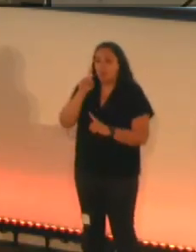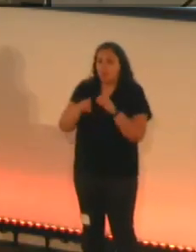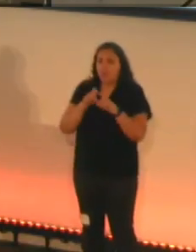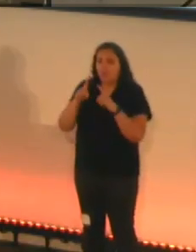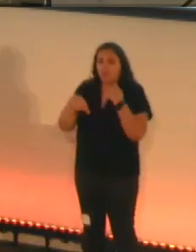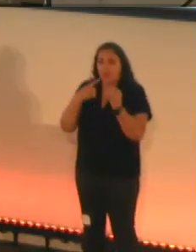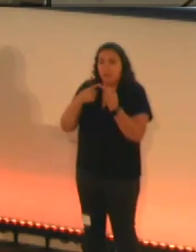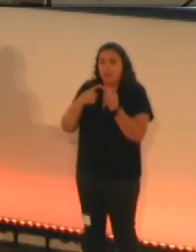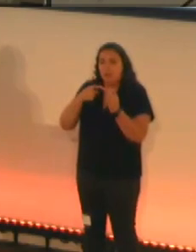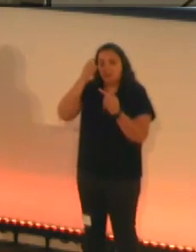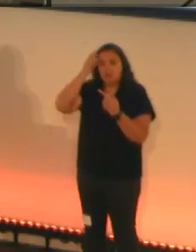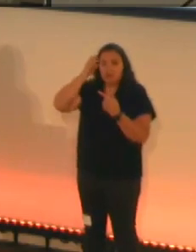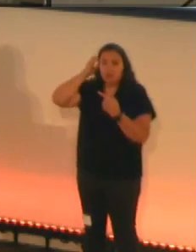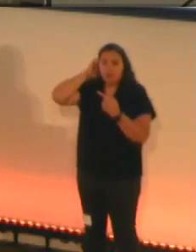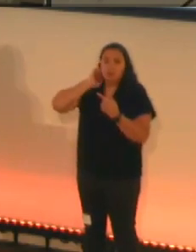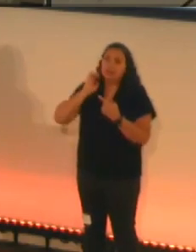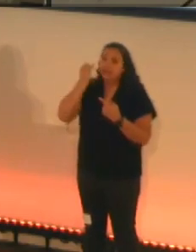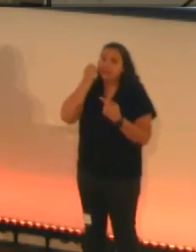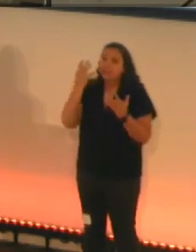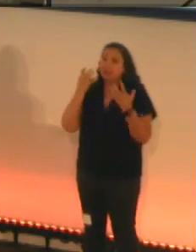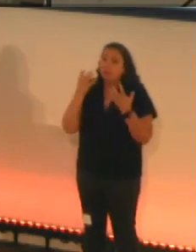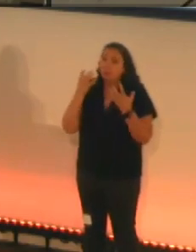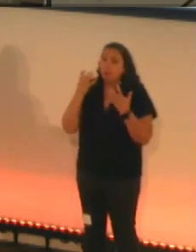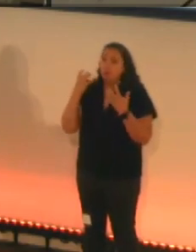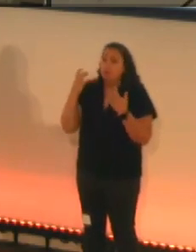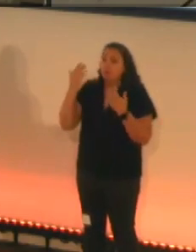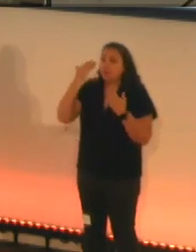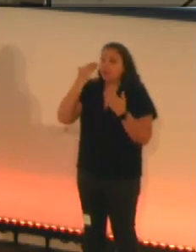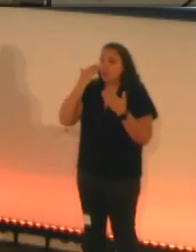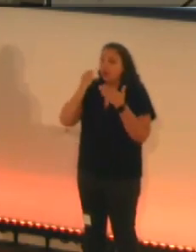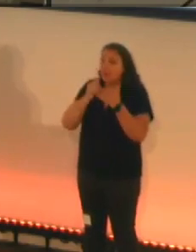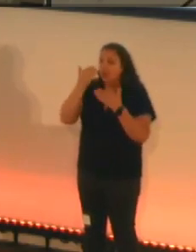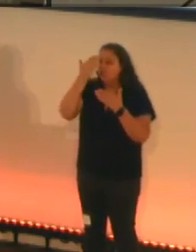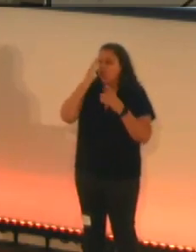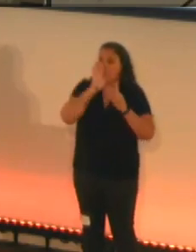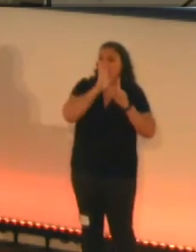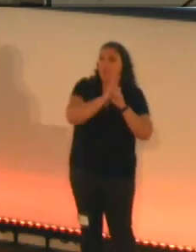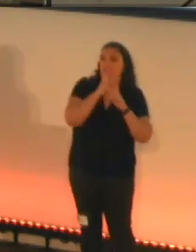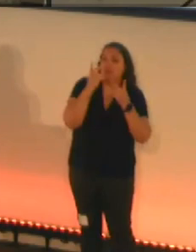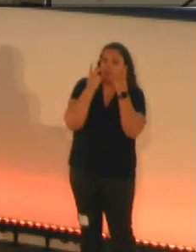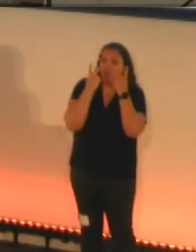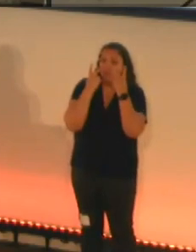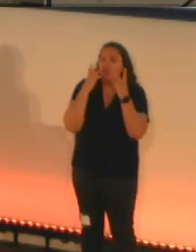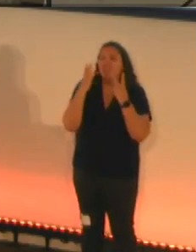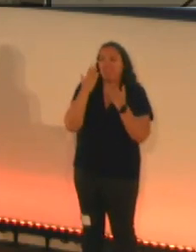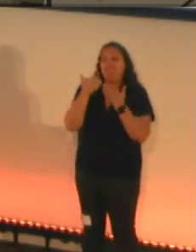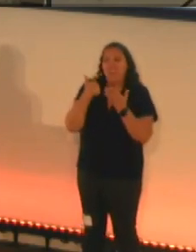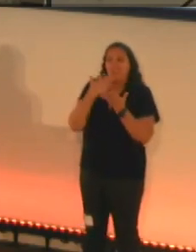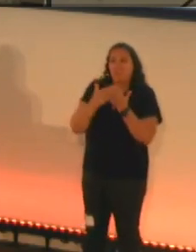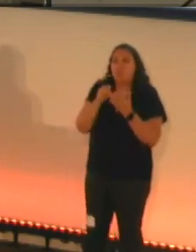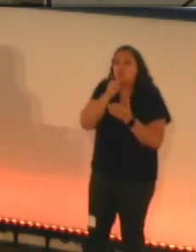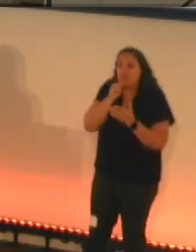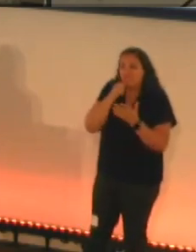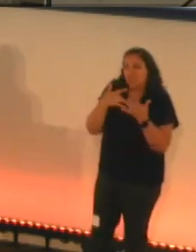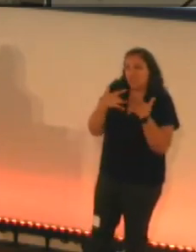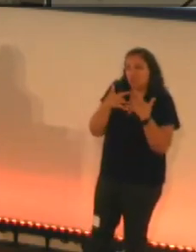about whether or not they wanted the guide to know of their visual condition beforehand, and participants also had some privacy concerns about this. Some participants